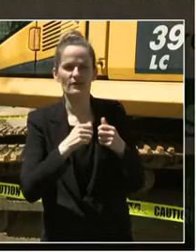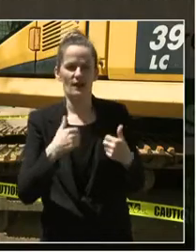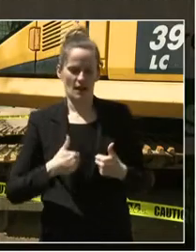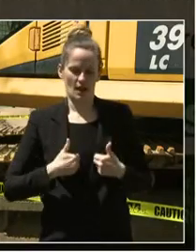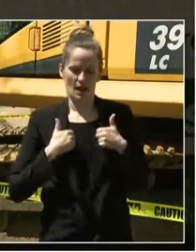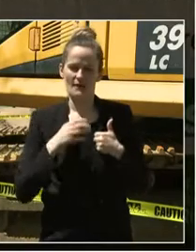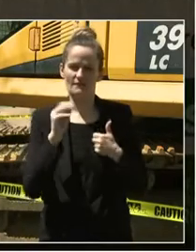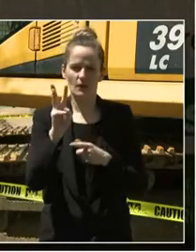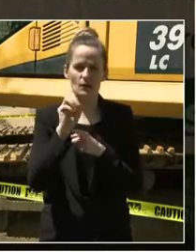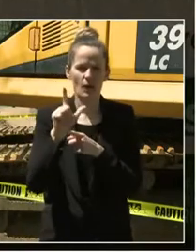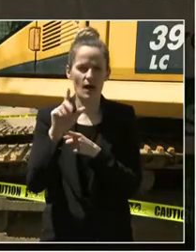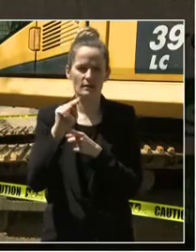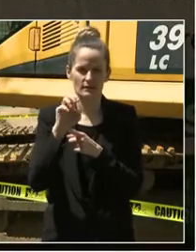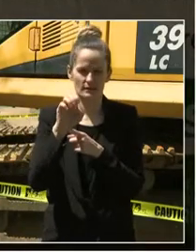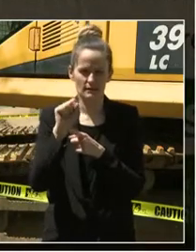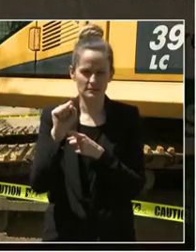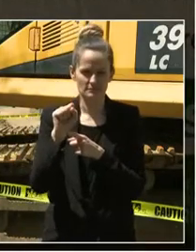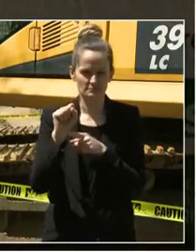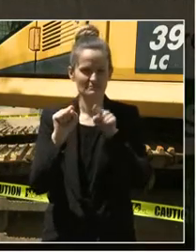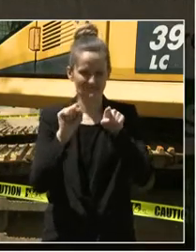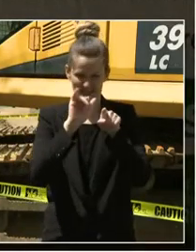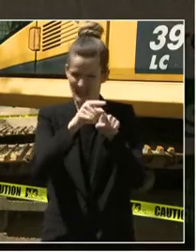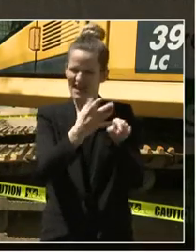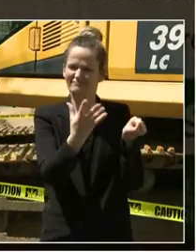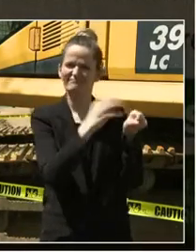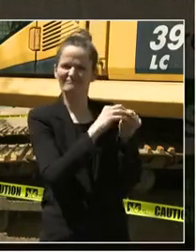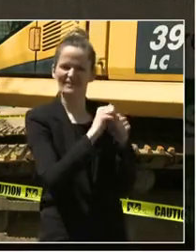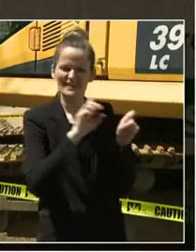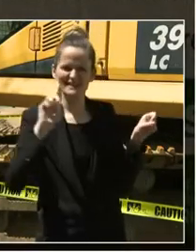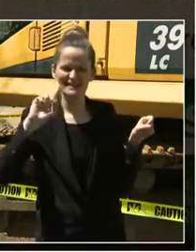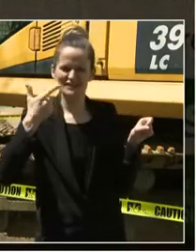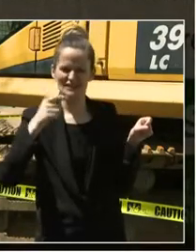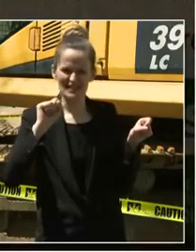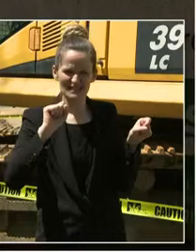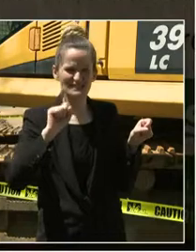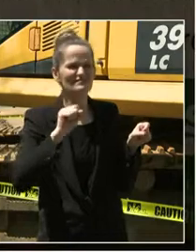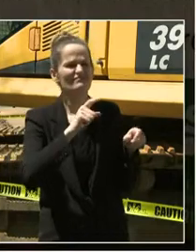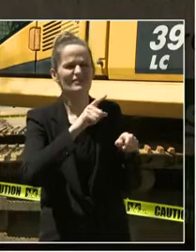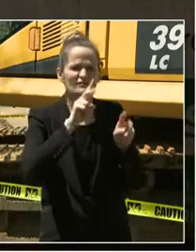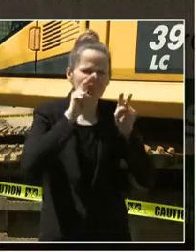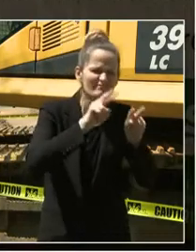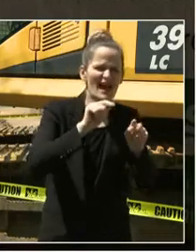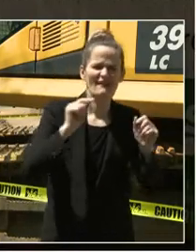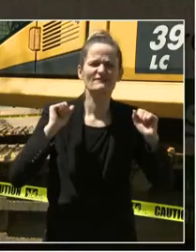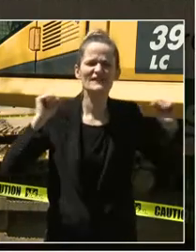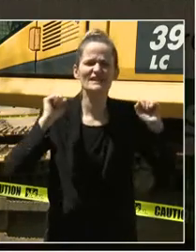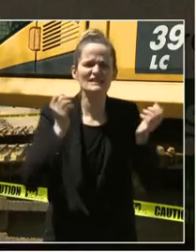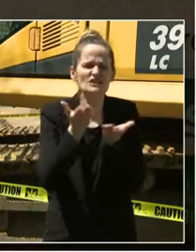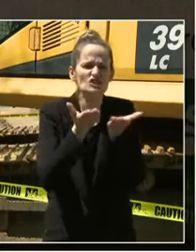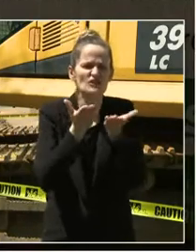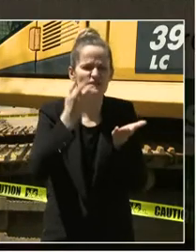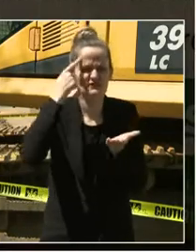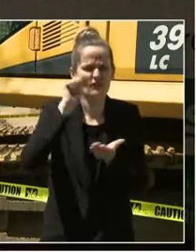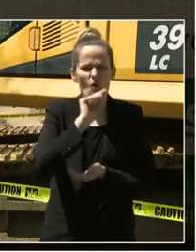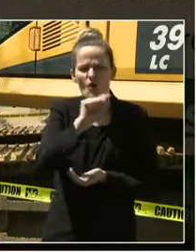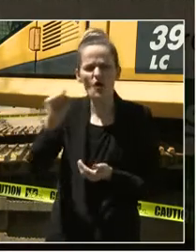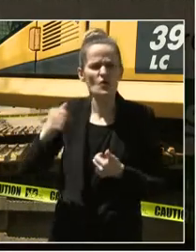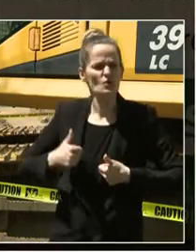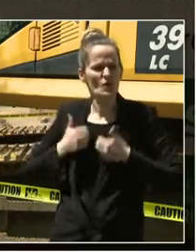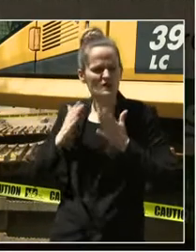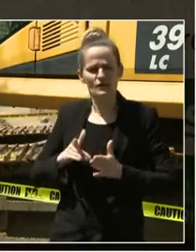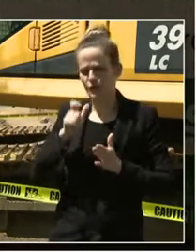Disability Services to provide wellness and fitness services for our residents with developmental disabilities. And this was one